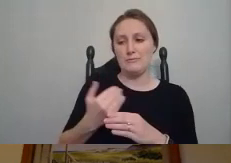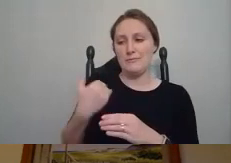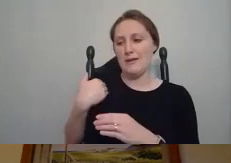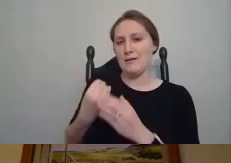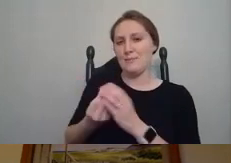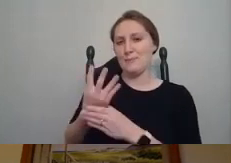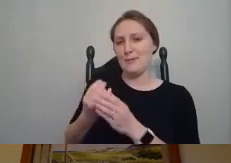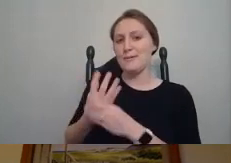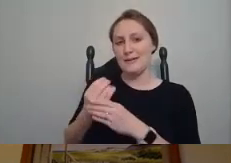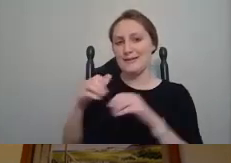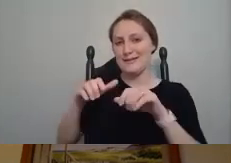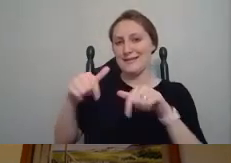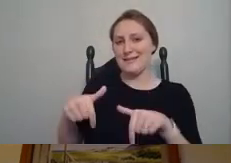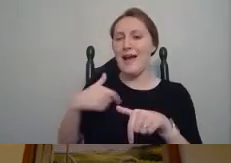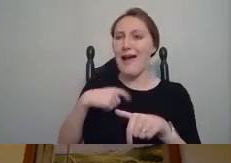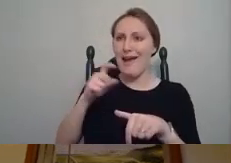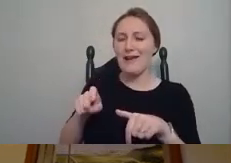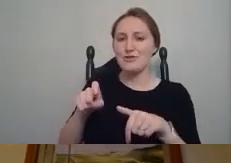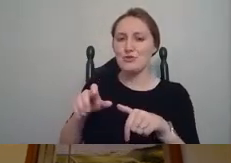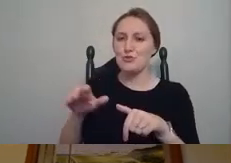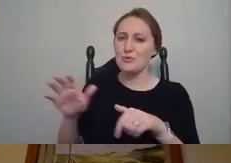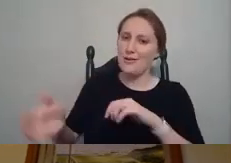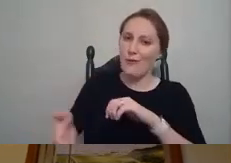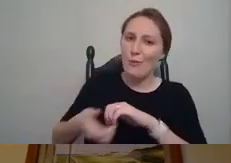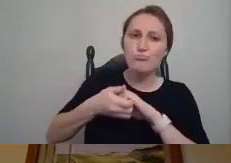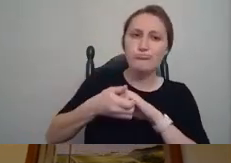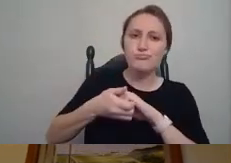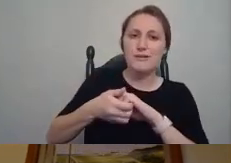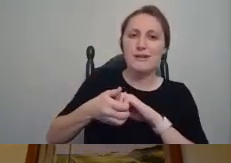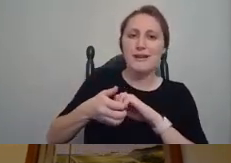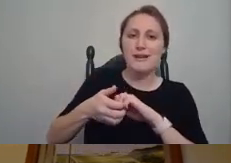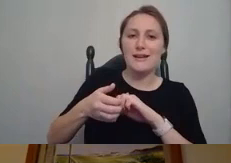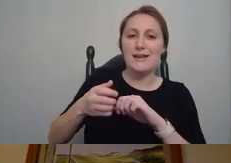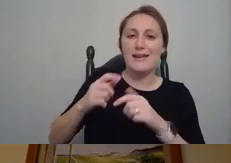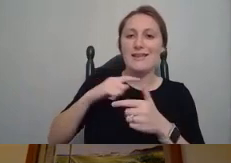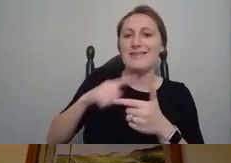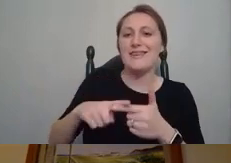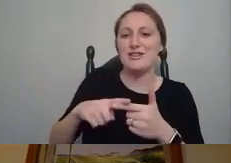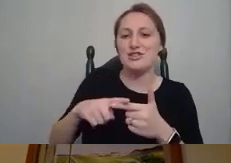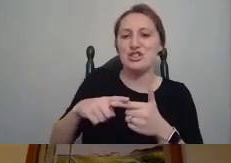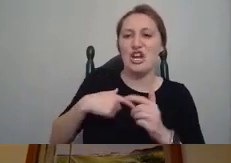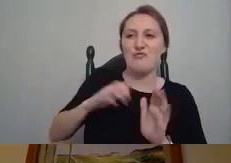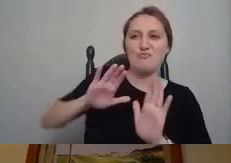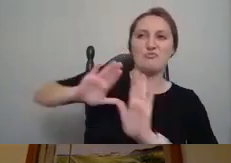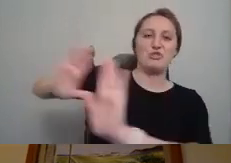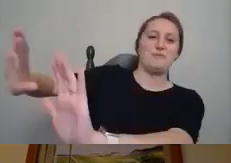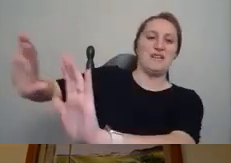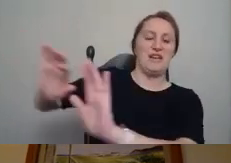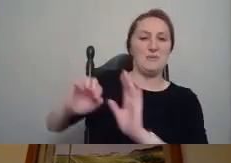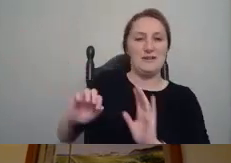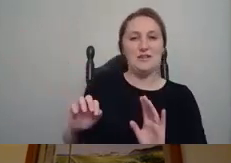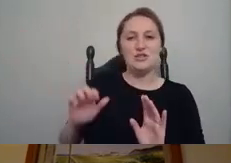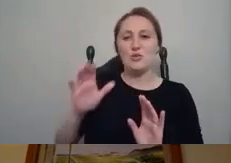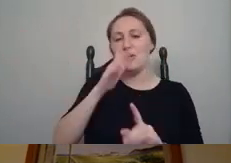I needed to hold her hand, and then I was pushed out of the room. So it's probably going to be all over the